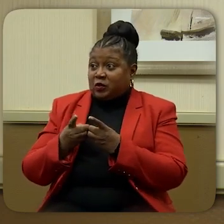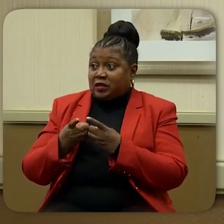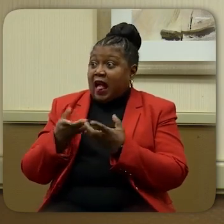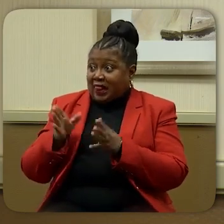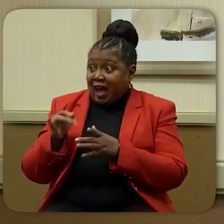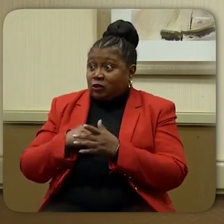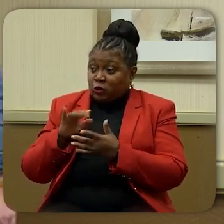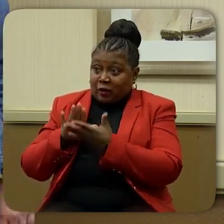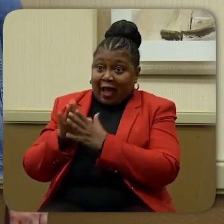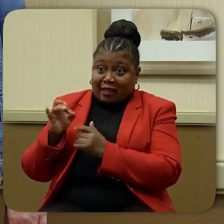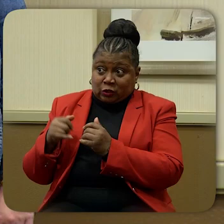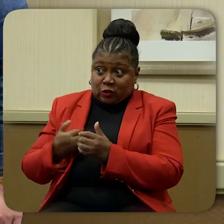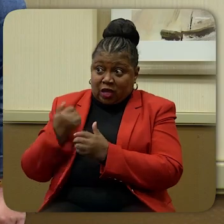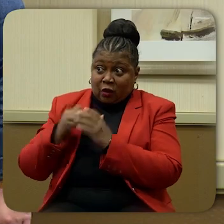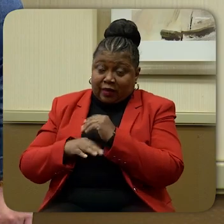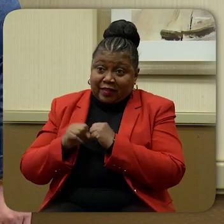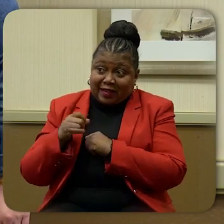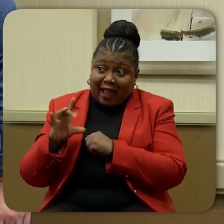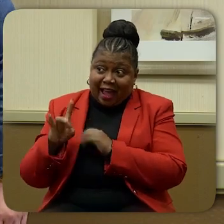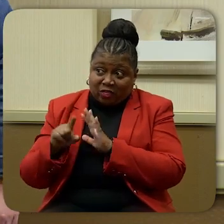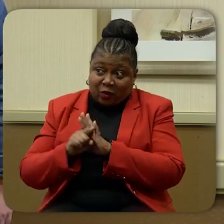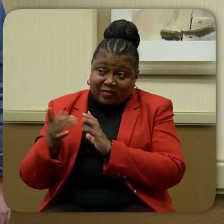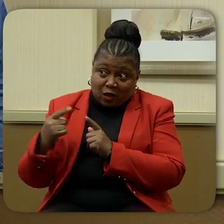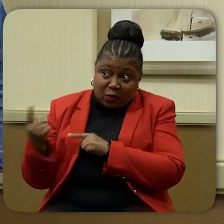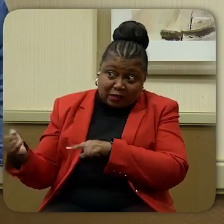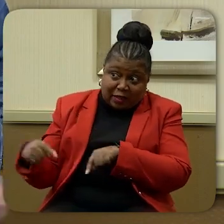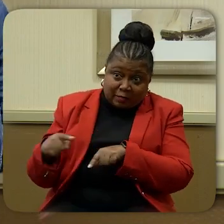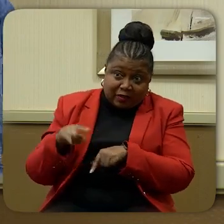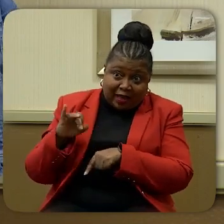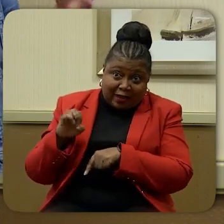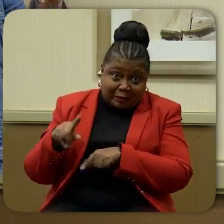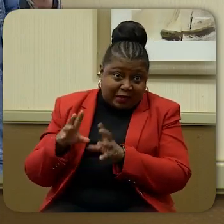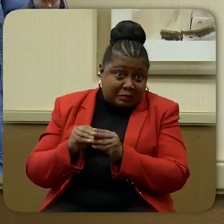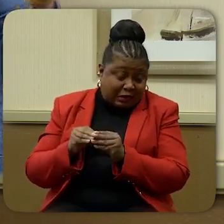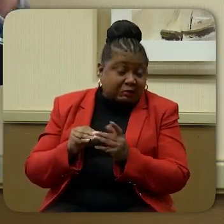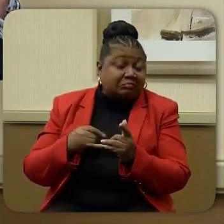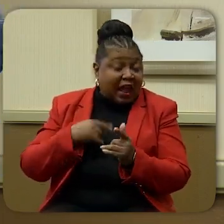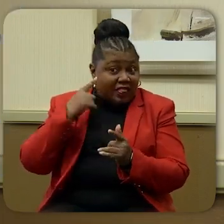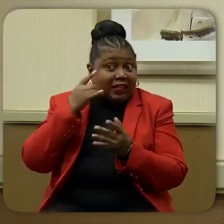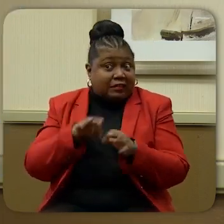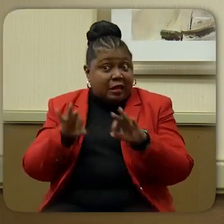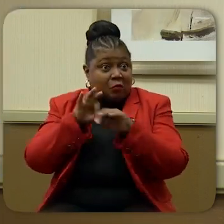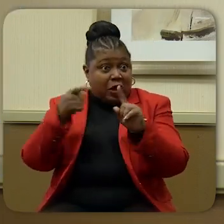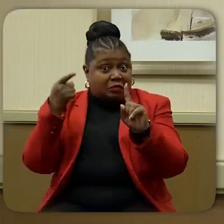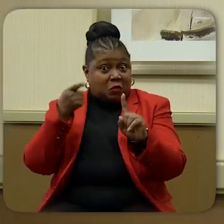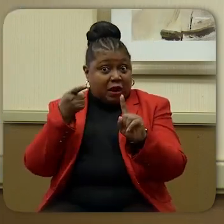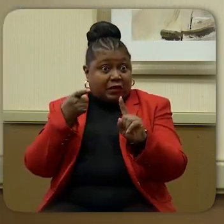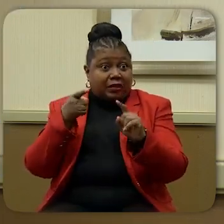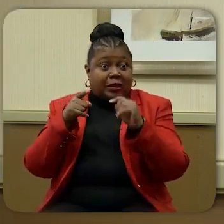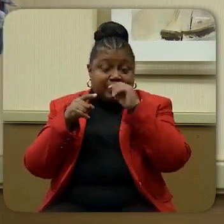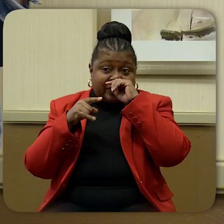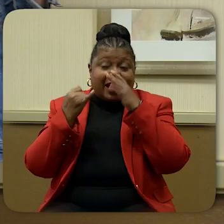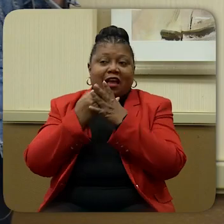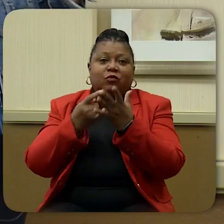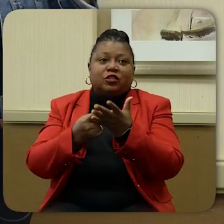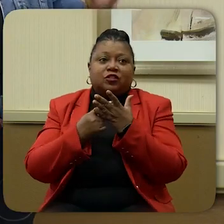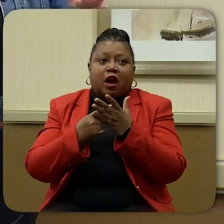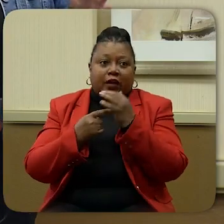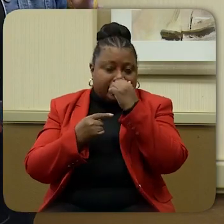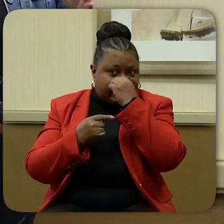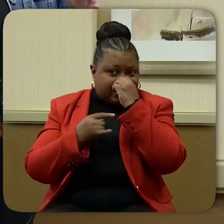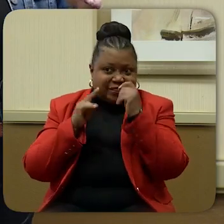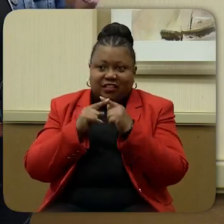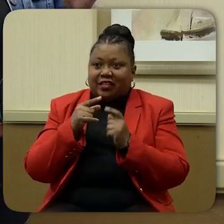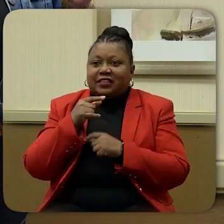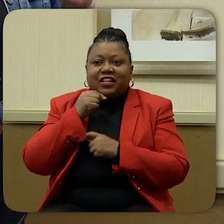to ask students younger than 8th grade if they want to attend. I think the key takeaway around, if we were talking